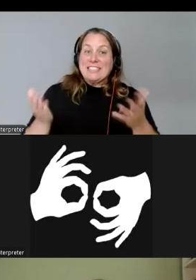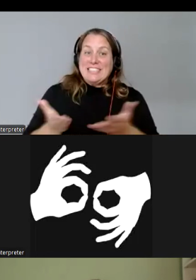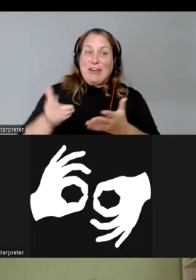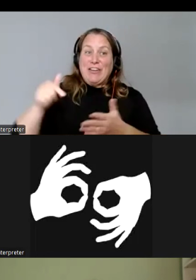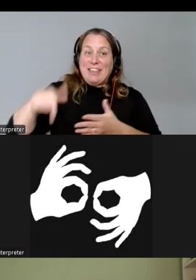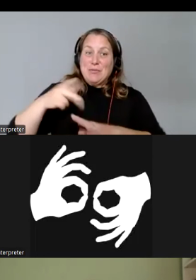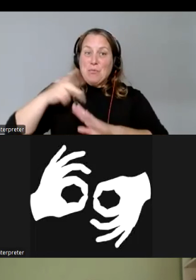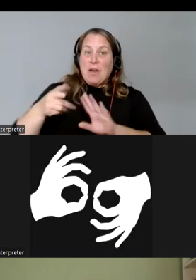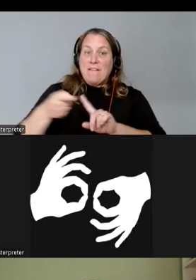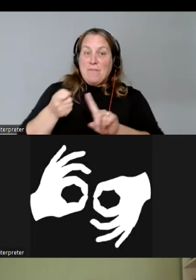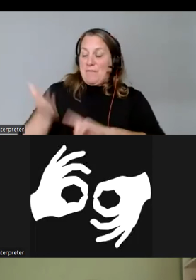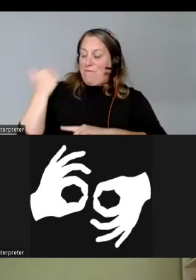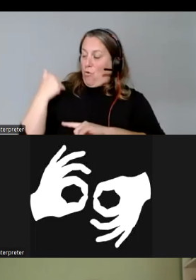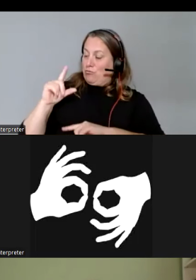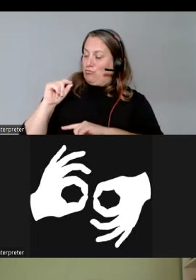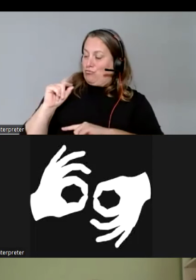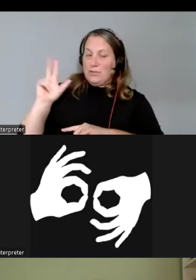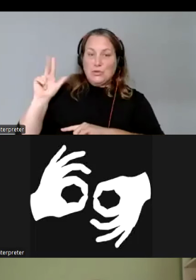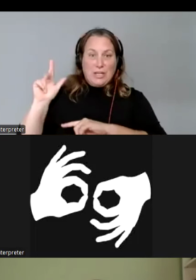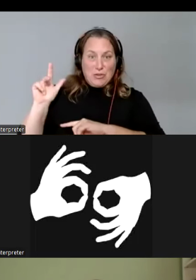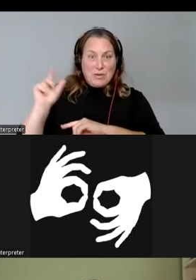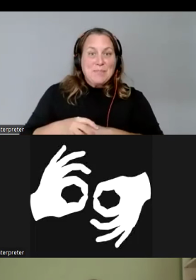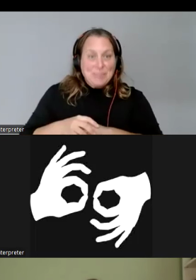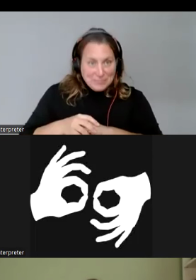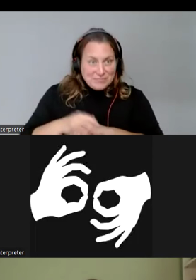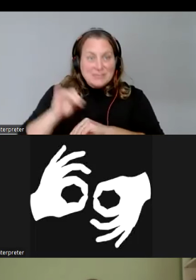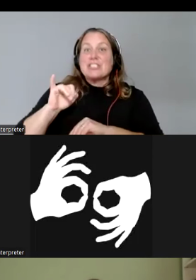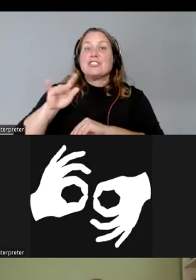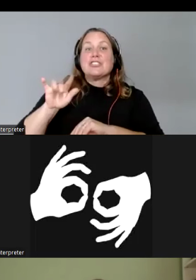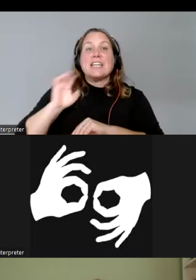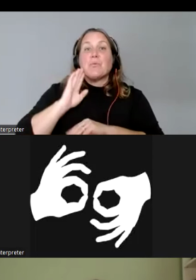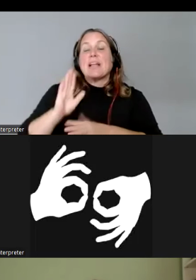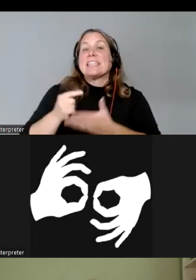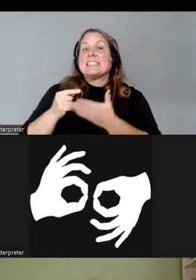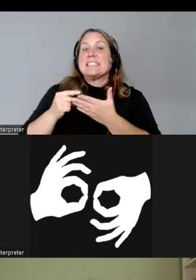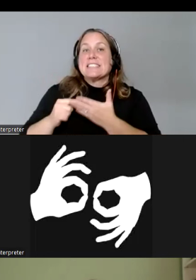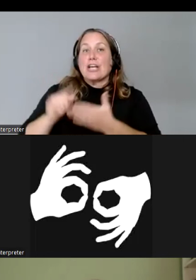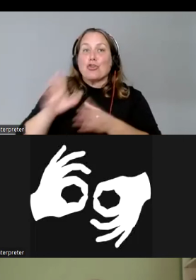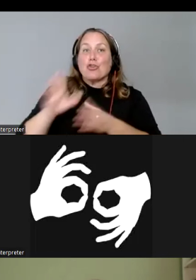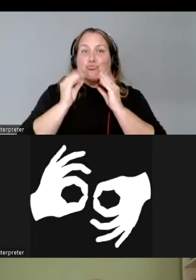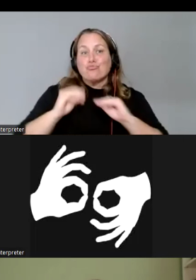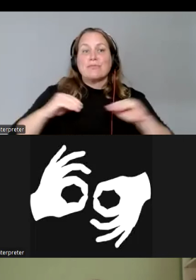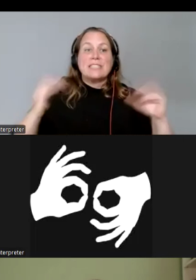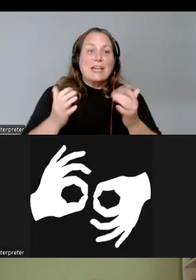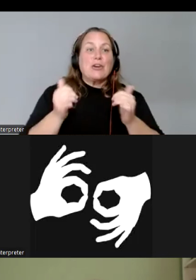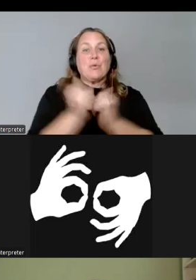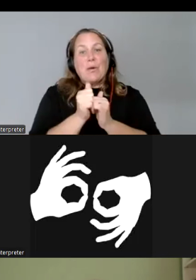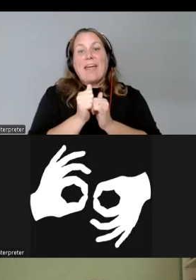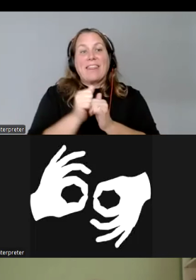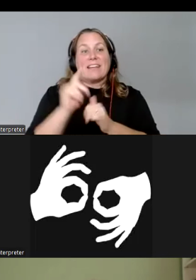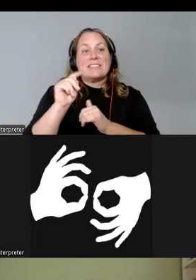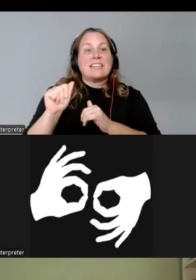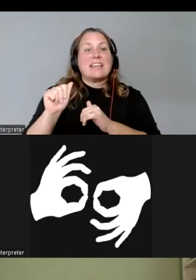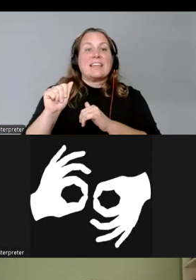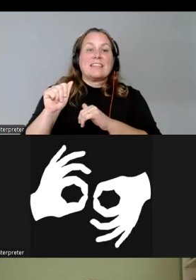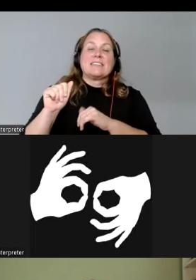2023, to talk about how it went that time and share firsthand experience with the program.